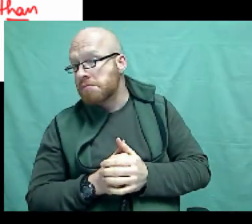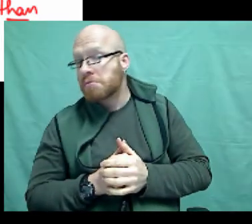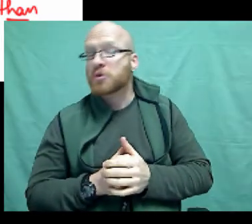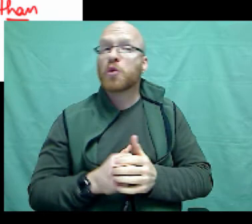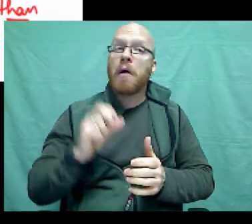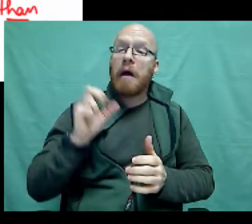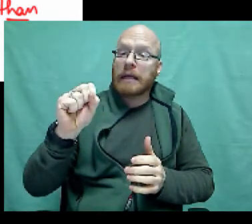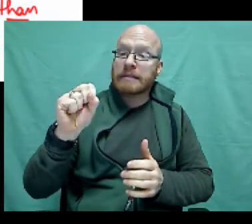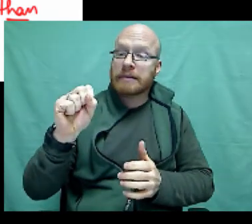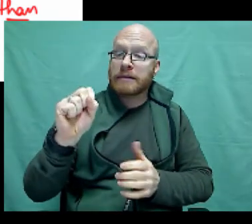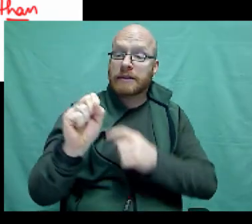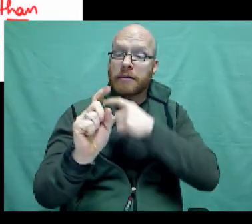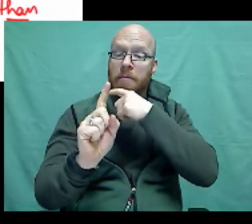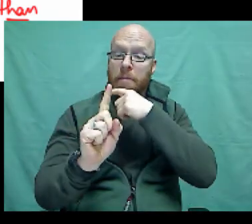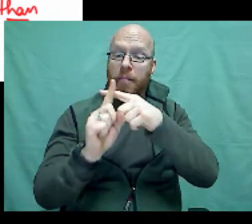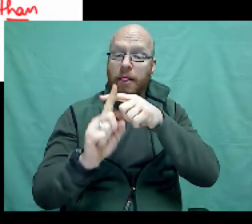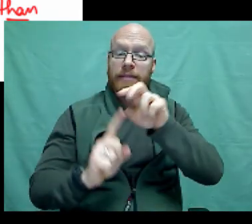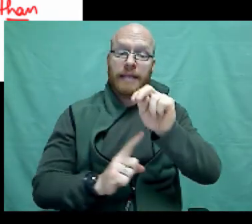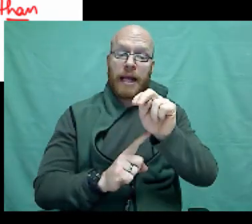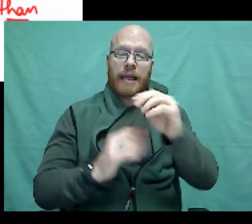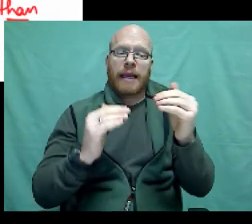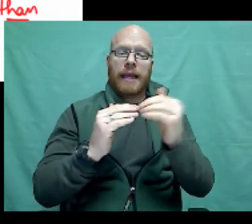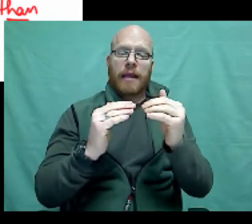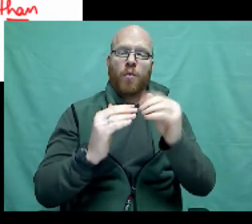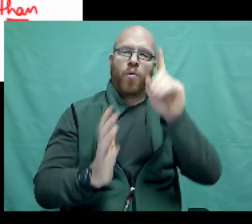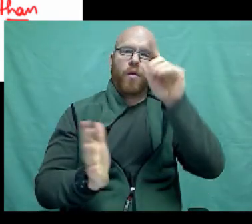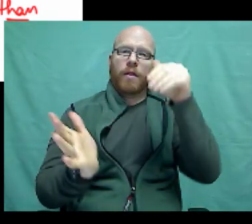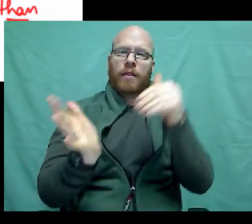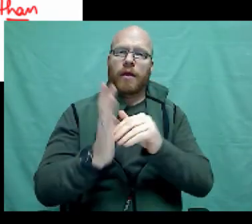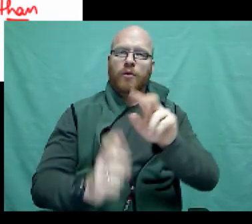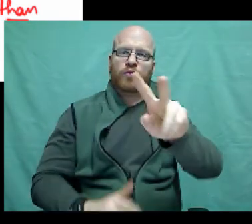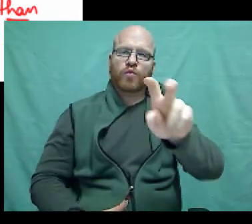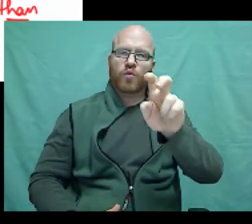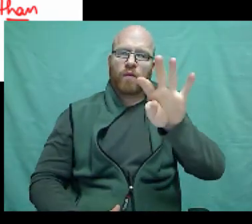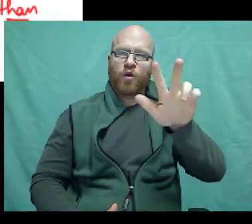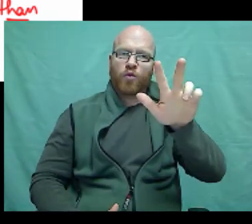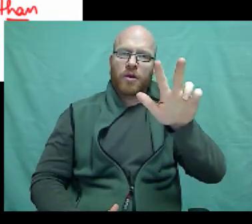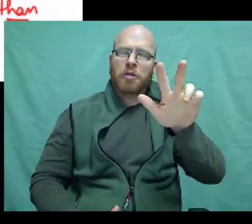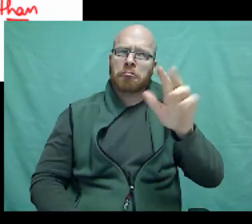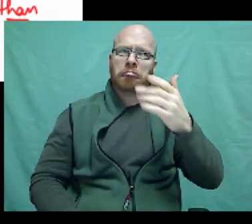1,243. So we could say S plus N equals